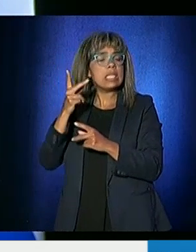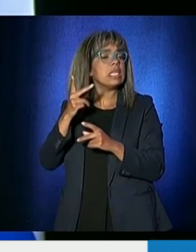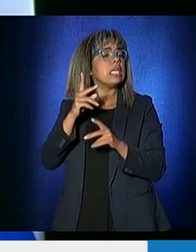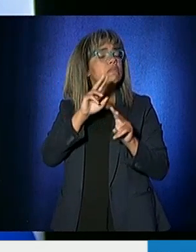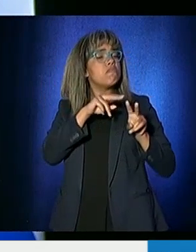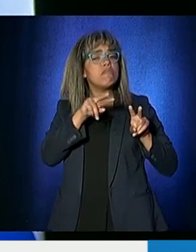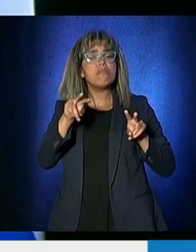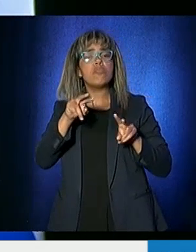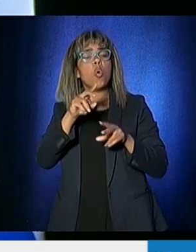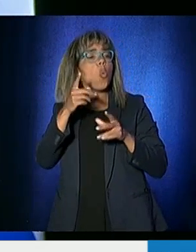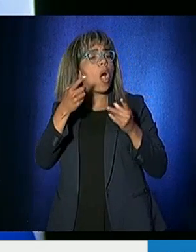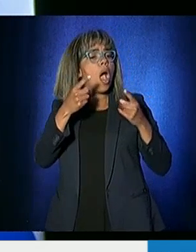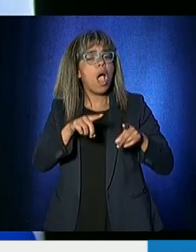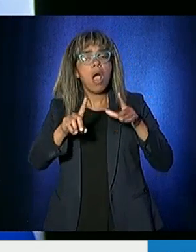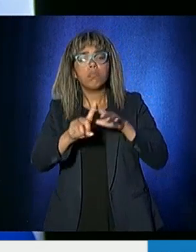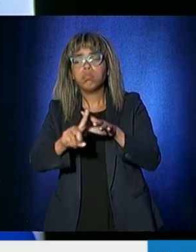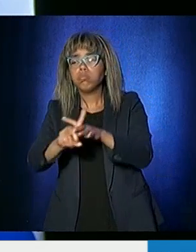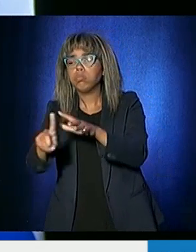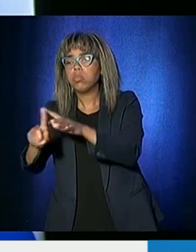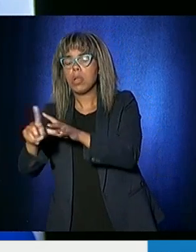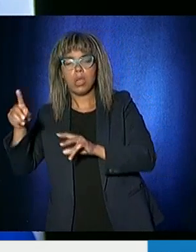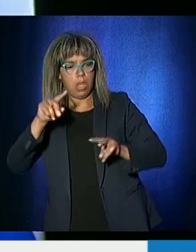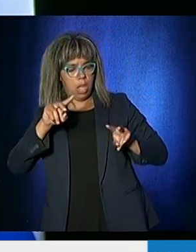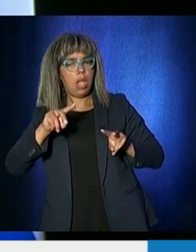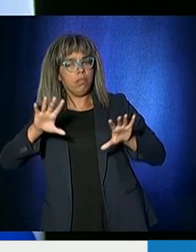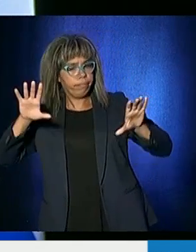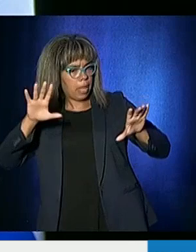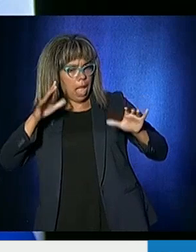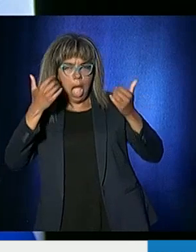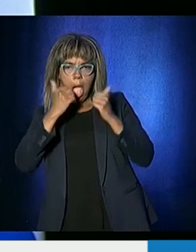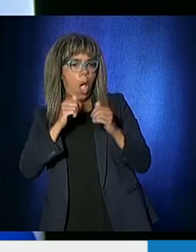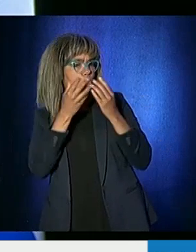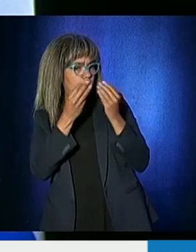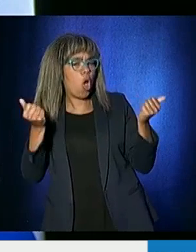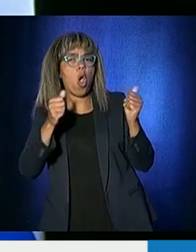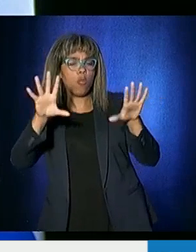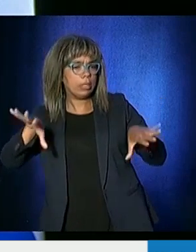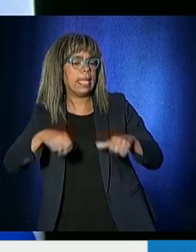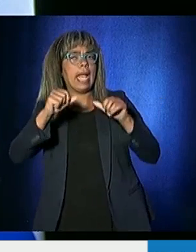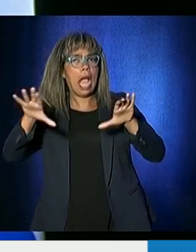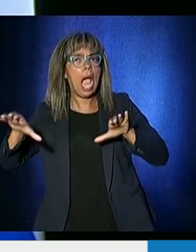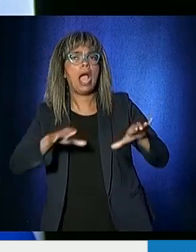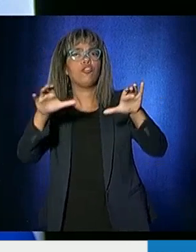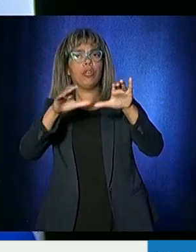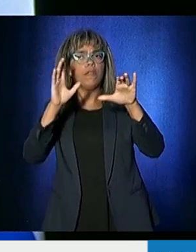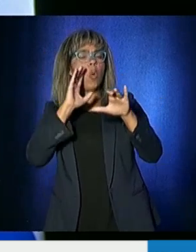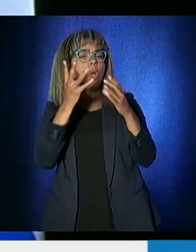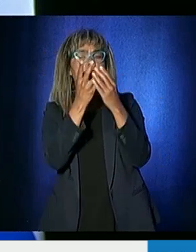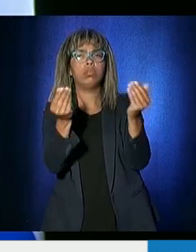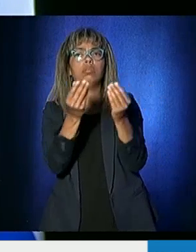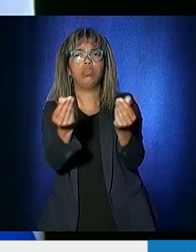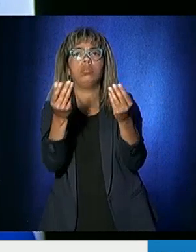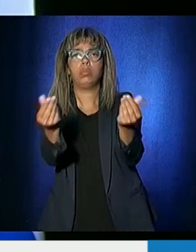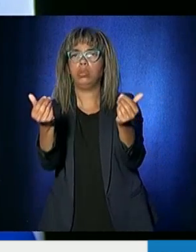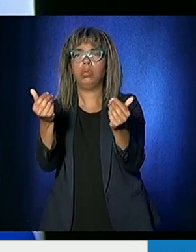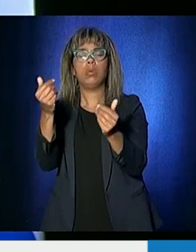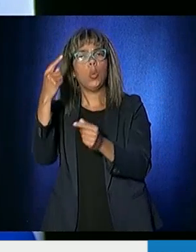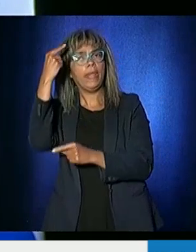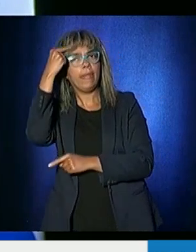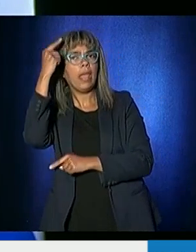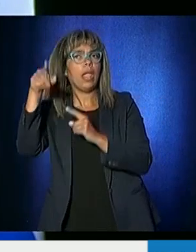against racism in sectors where there are problems. We're thinking